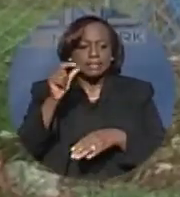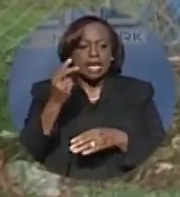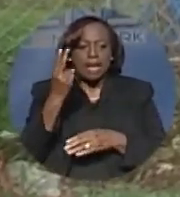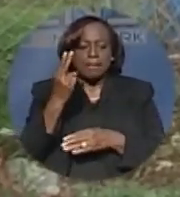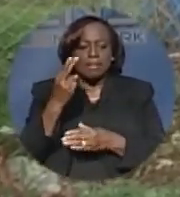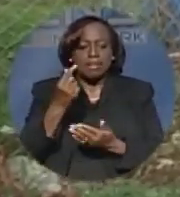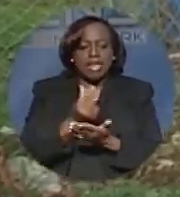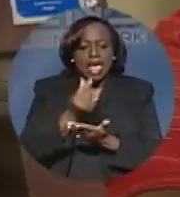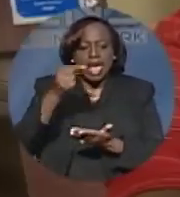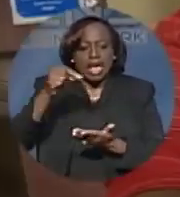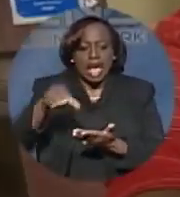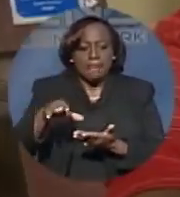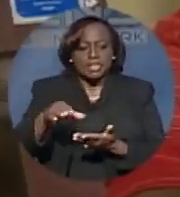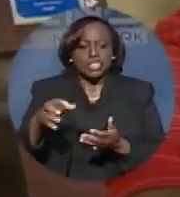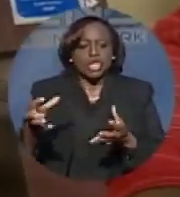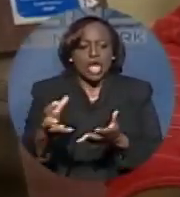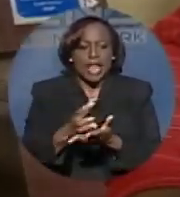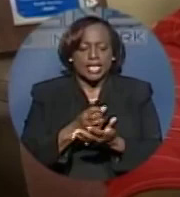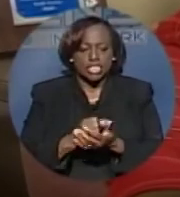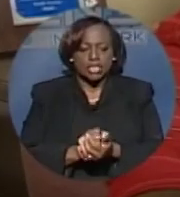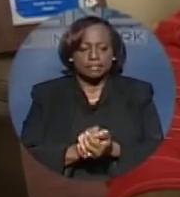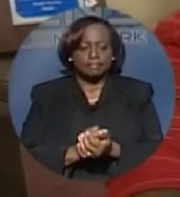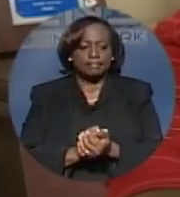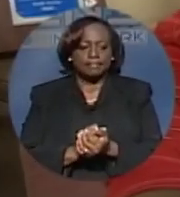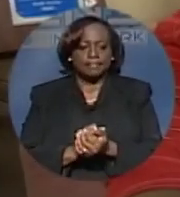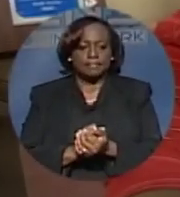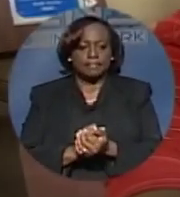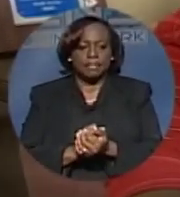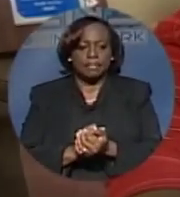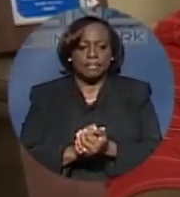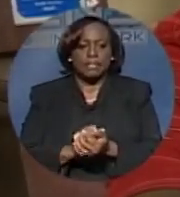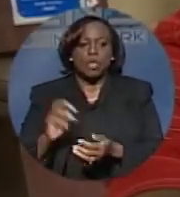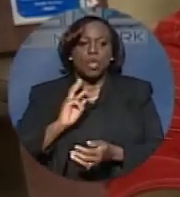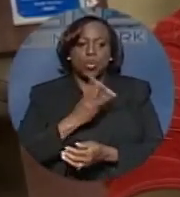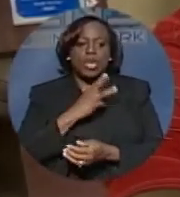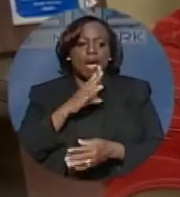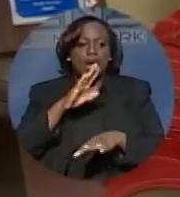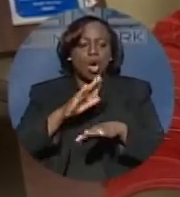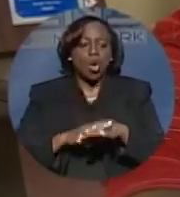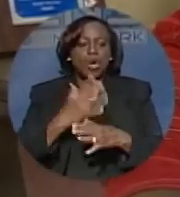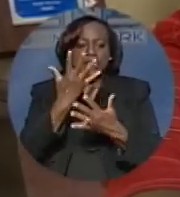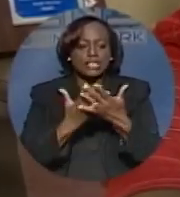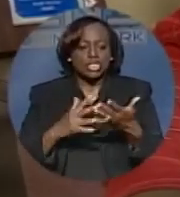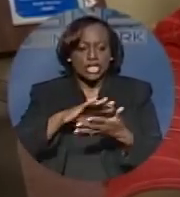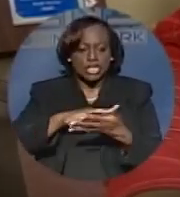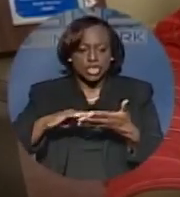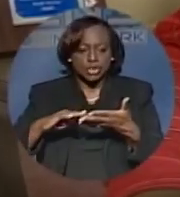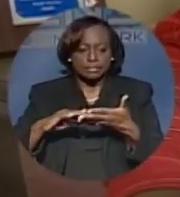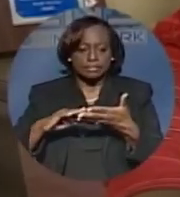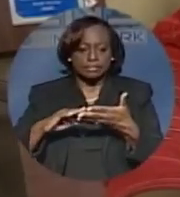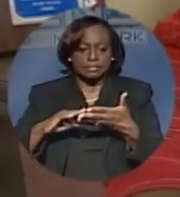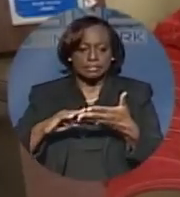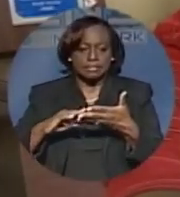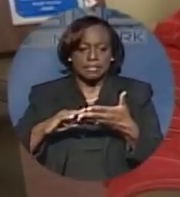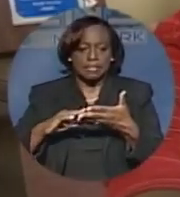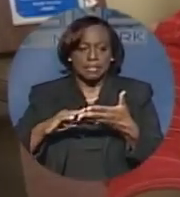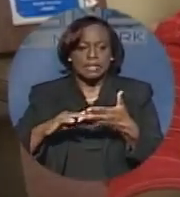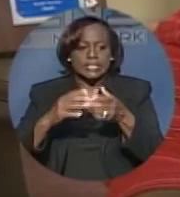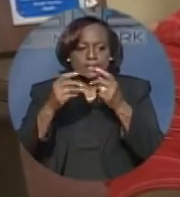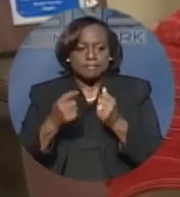of the Department of Environmental Health Services is Leonard Miller. We are on schedule there. We have intensified our